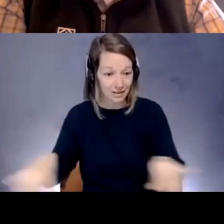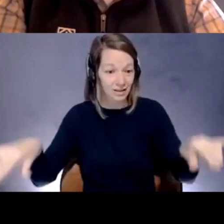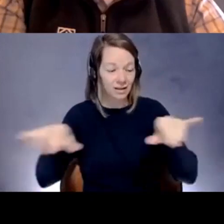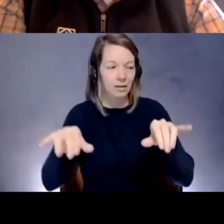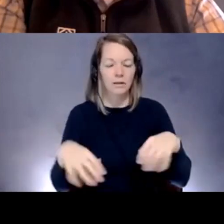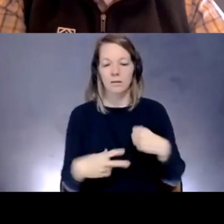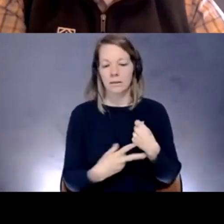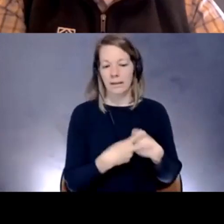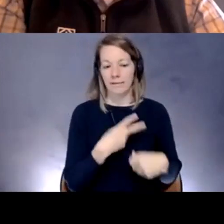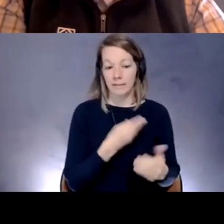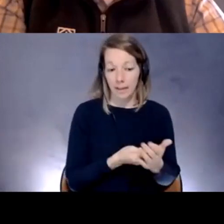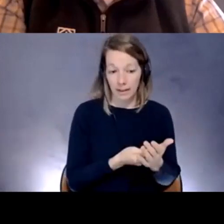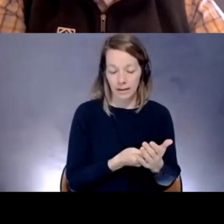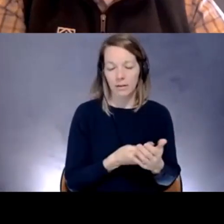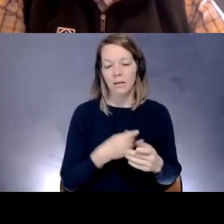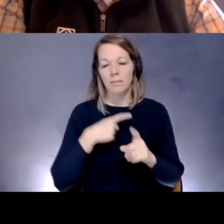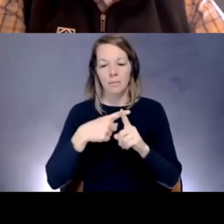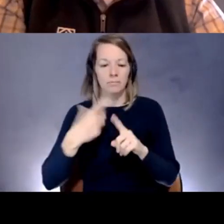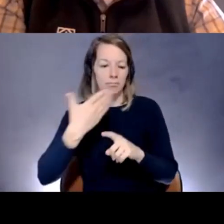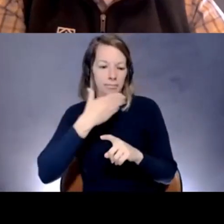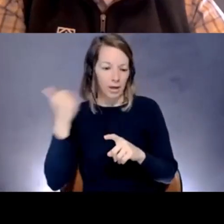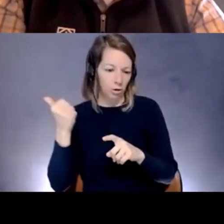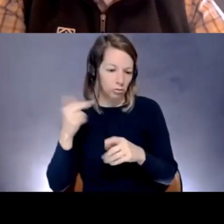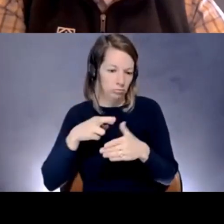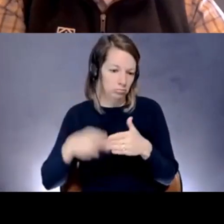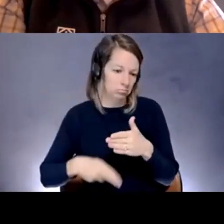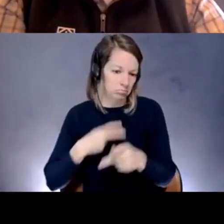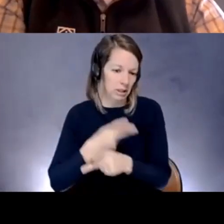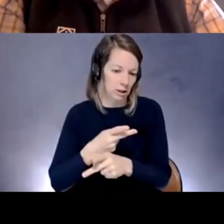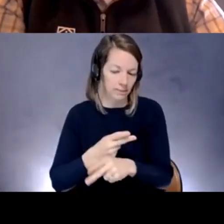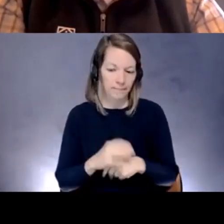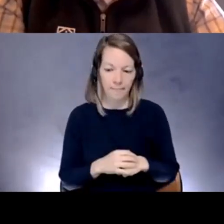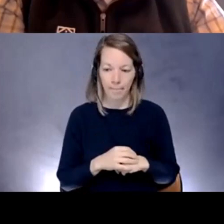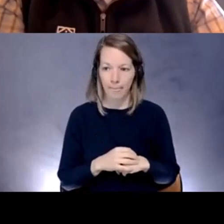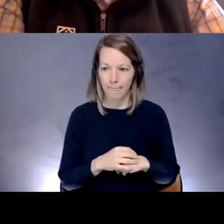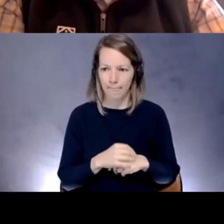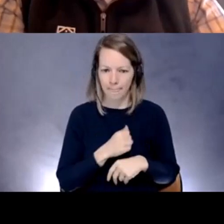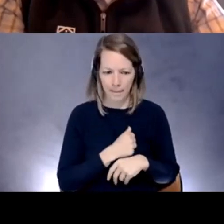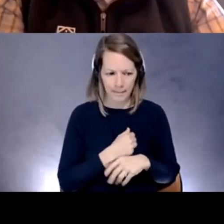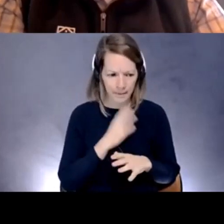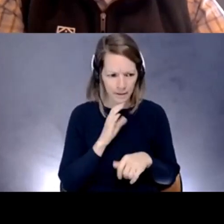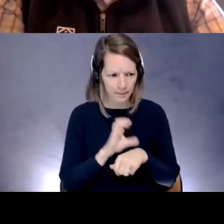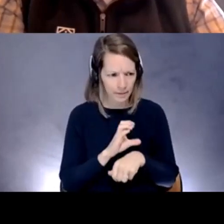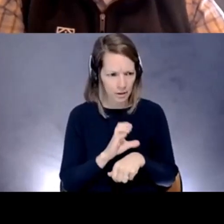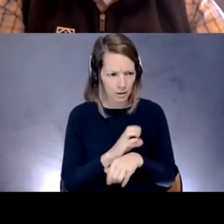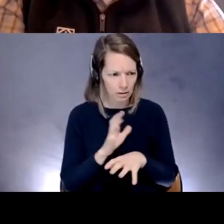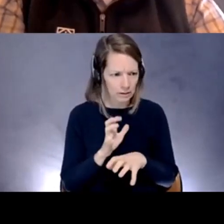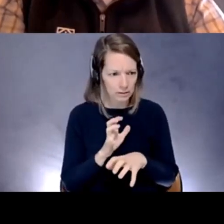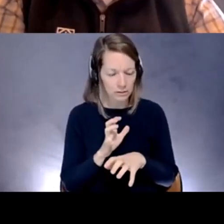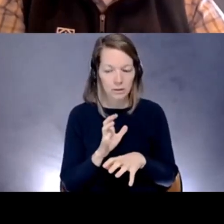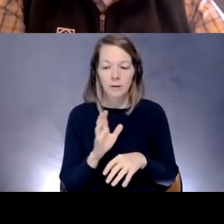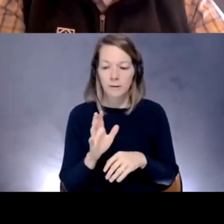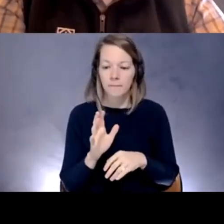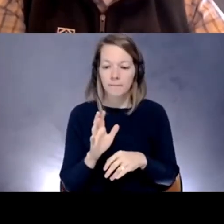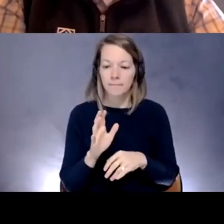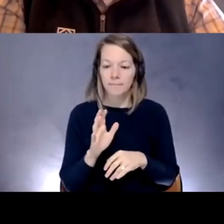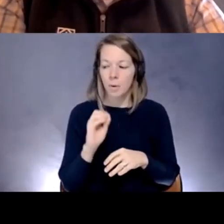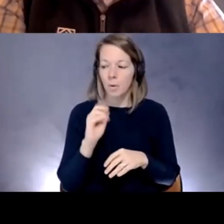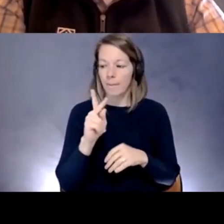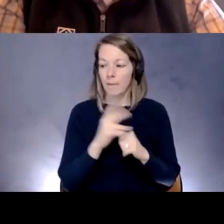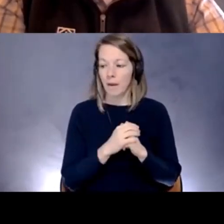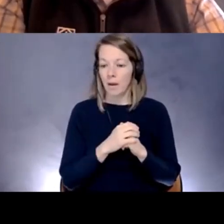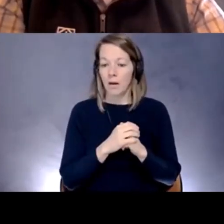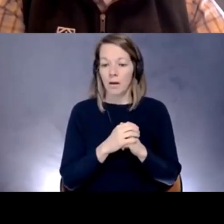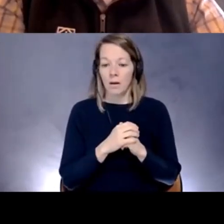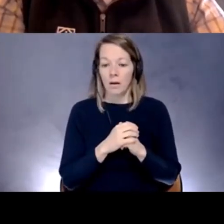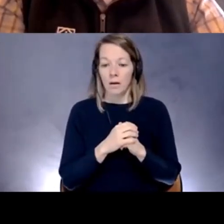on healthcare and results in better care. Sorry, my computer had a little whoops there. For